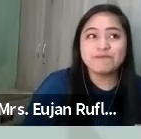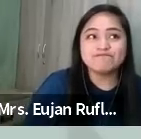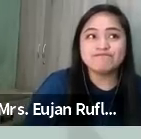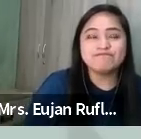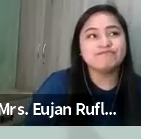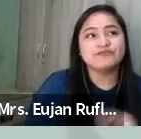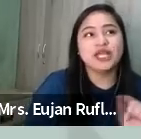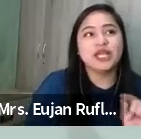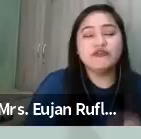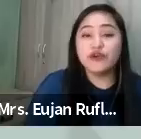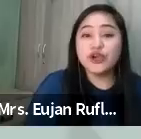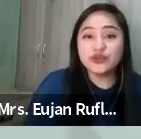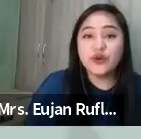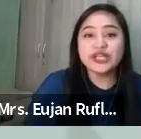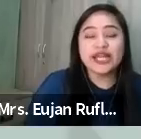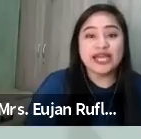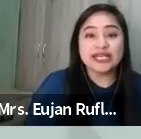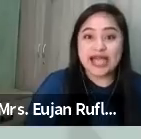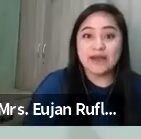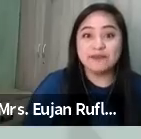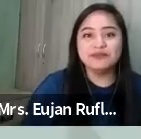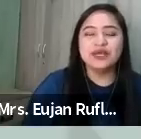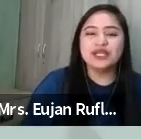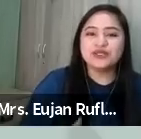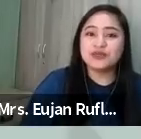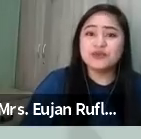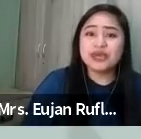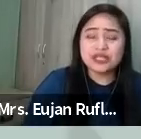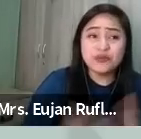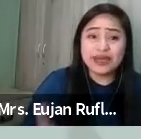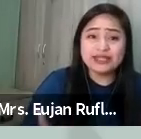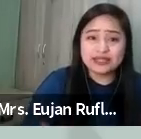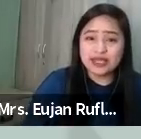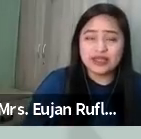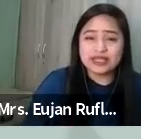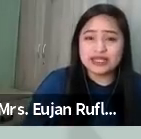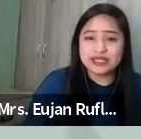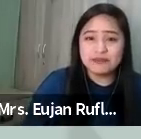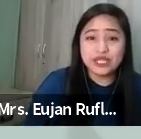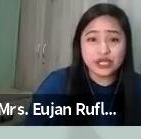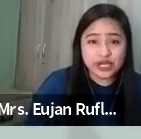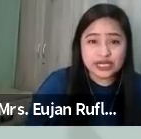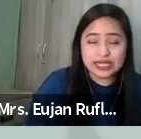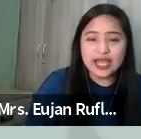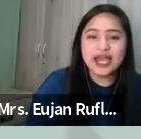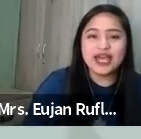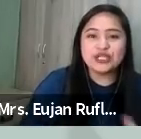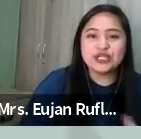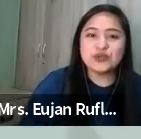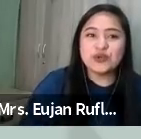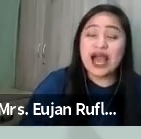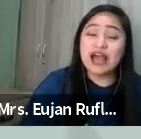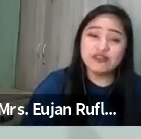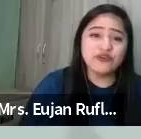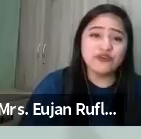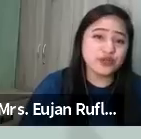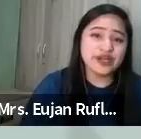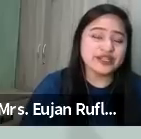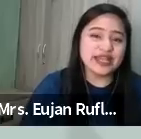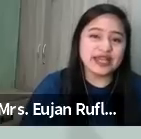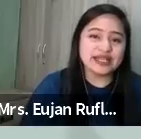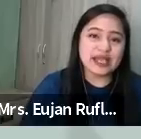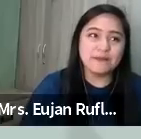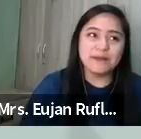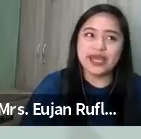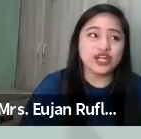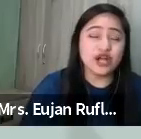our fourth quarter exam. So you might think that it's a bit early to have the fourth